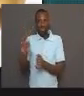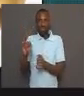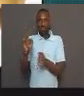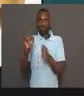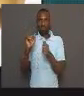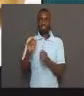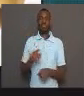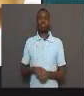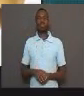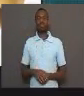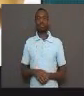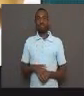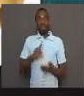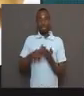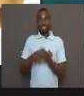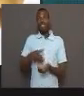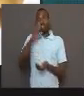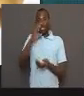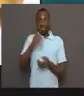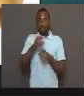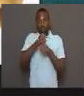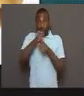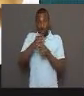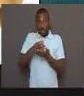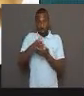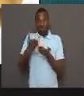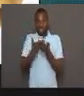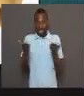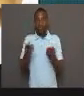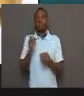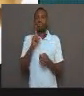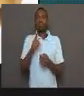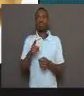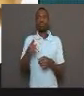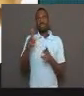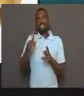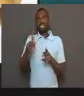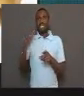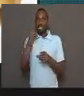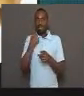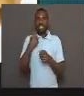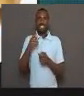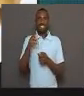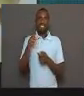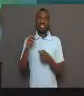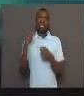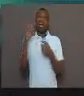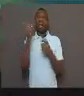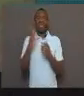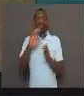The can has been deformed in a plastic fashion.